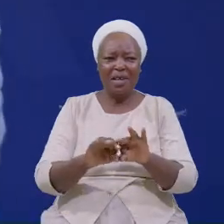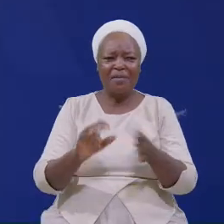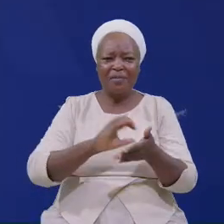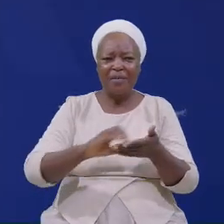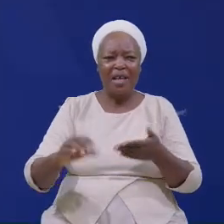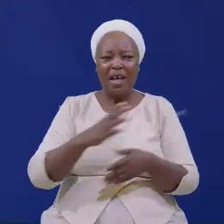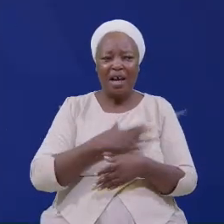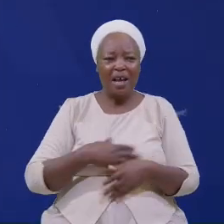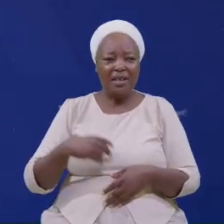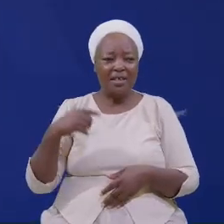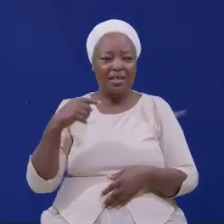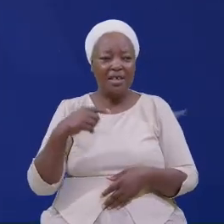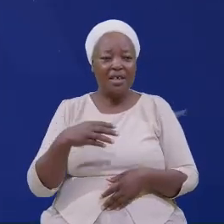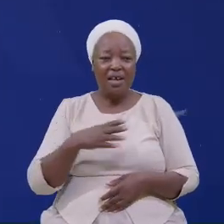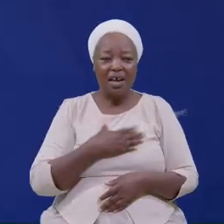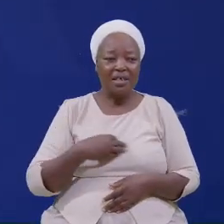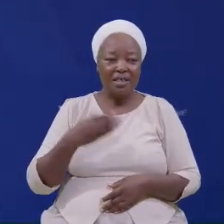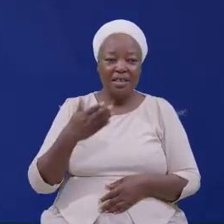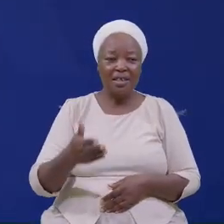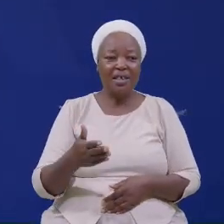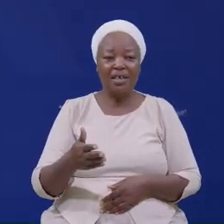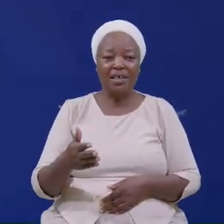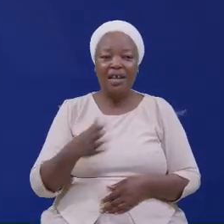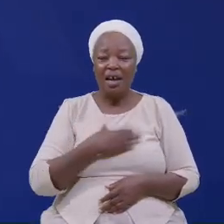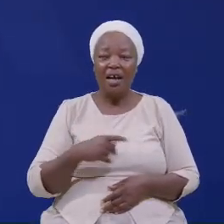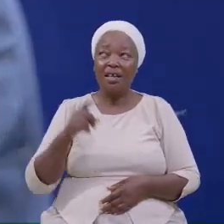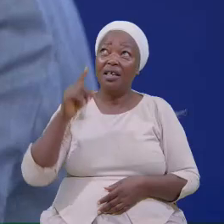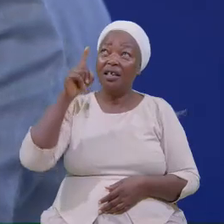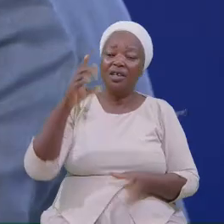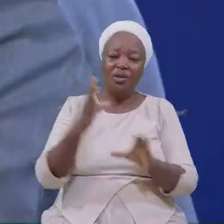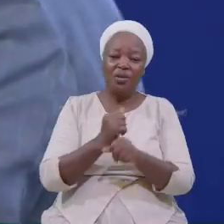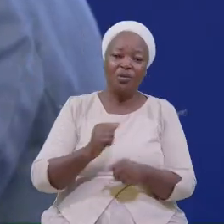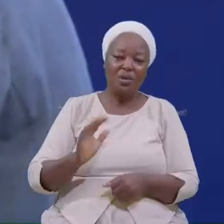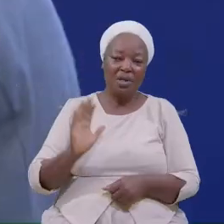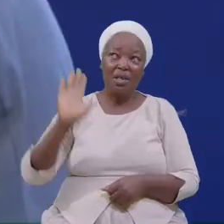he took him by the right hand.